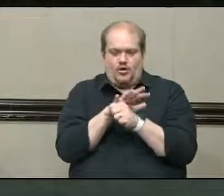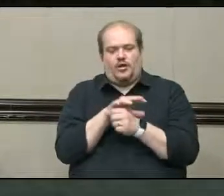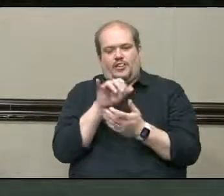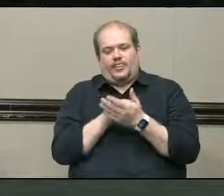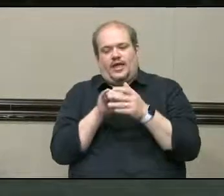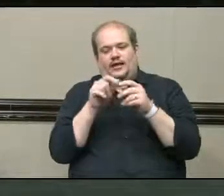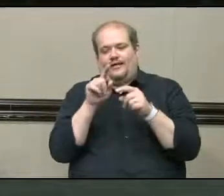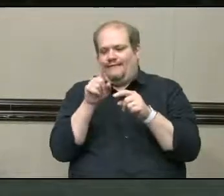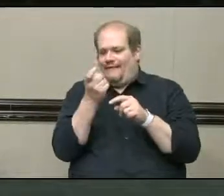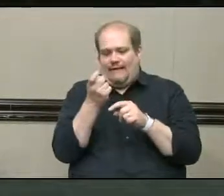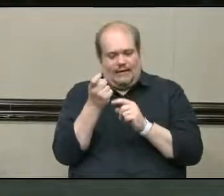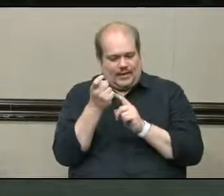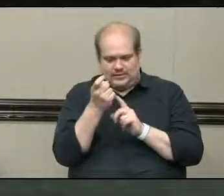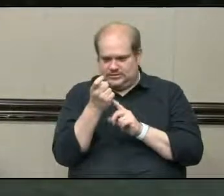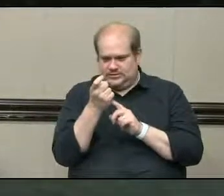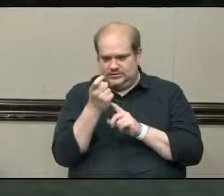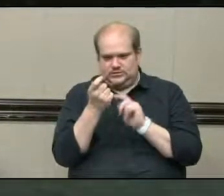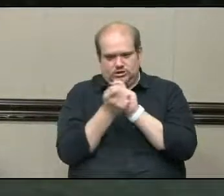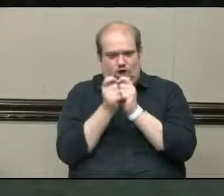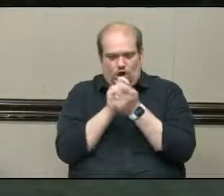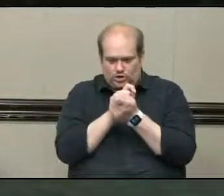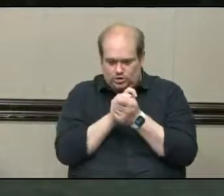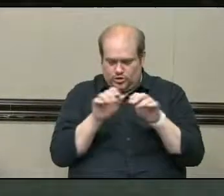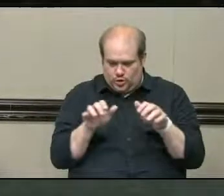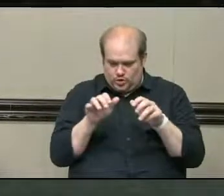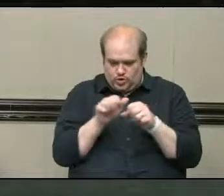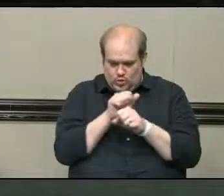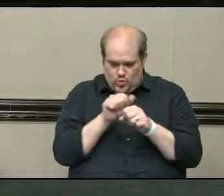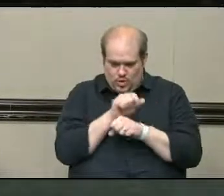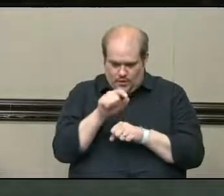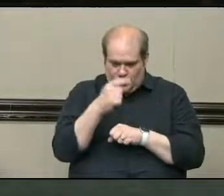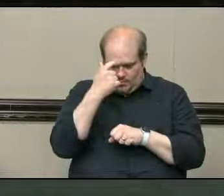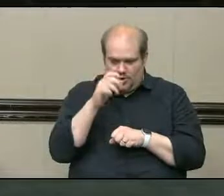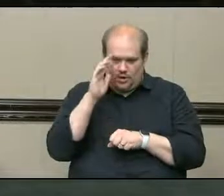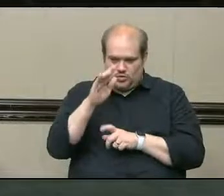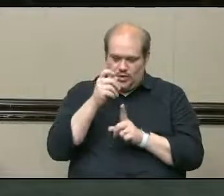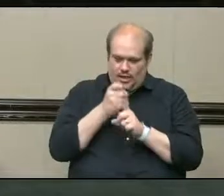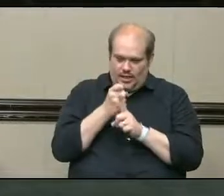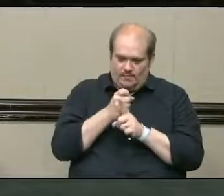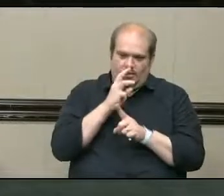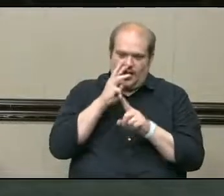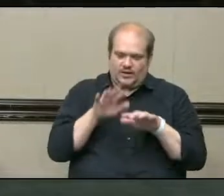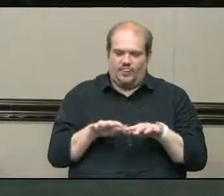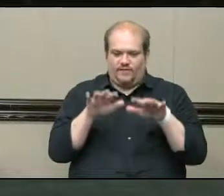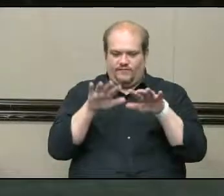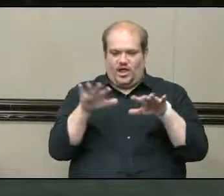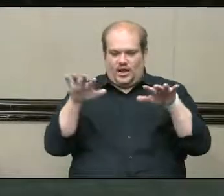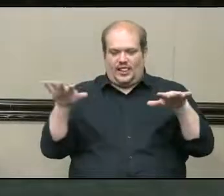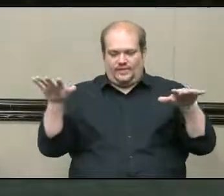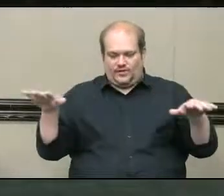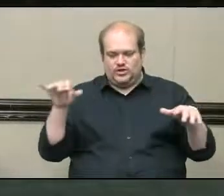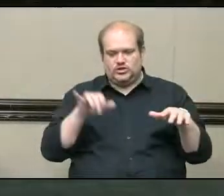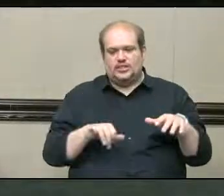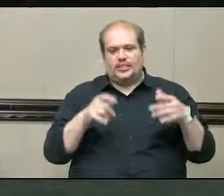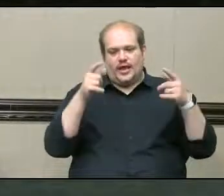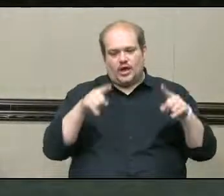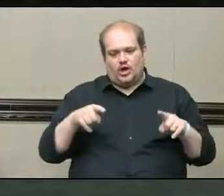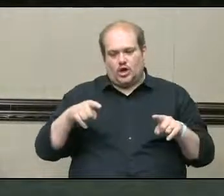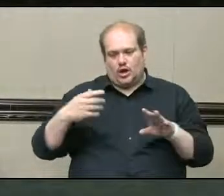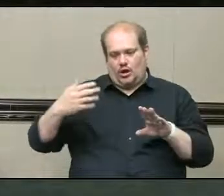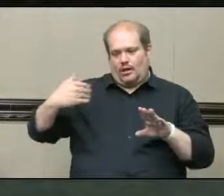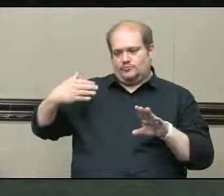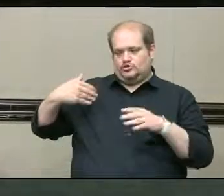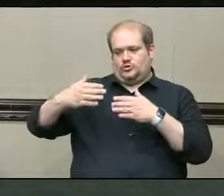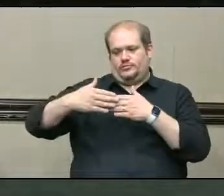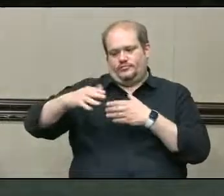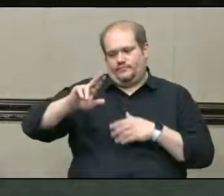you cannot alter or do work in because it will impact the flood elevations that occur upstream and downstream if you get in